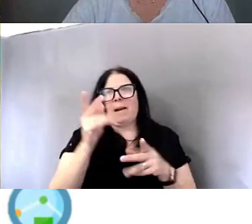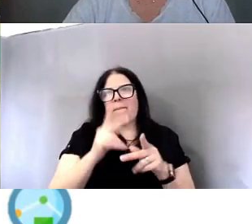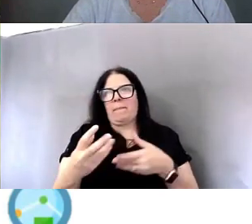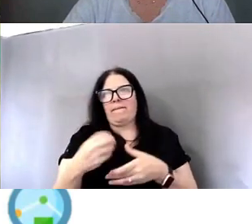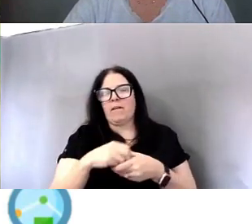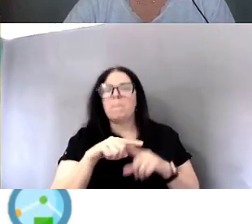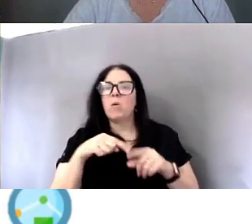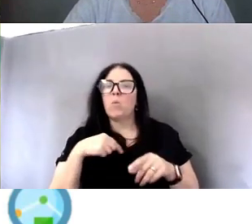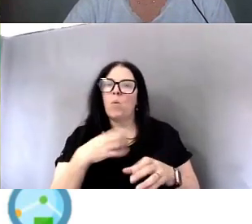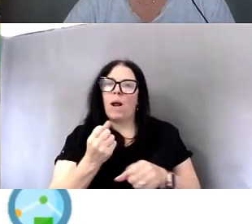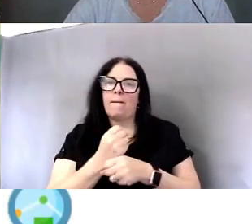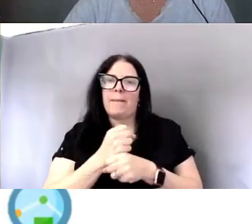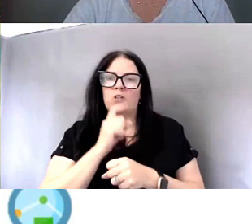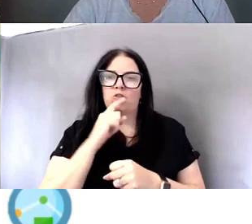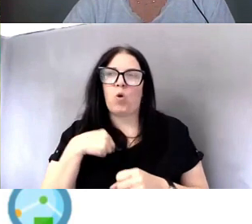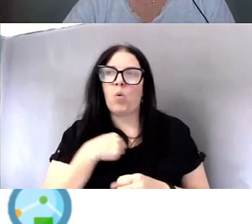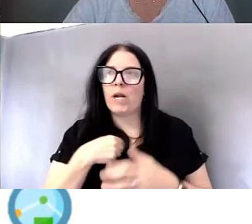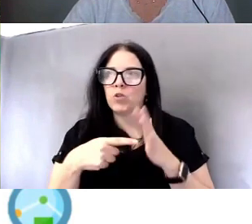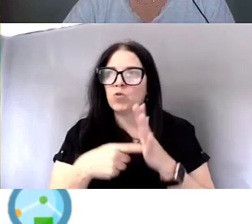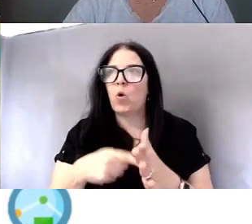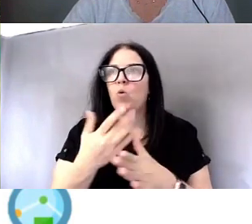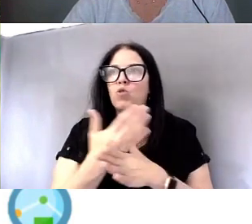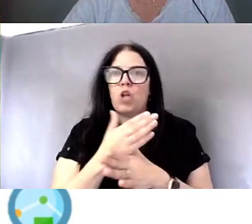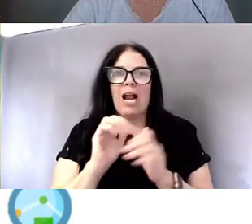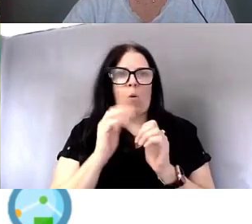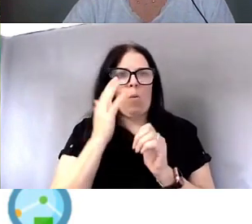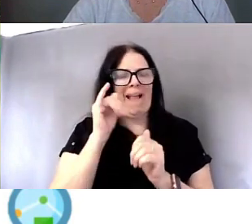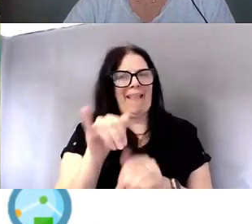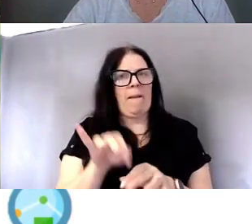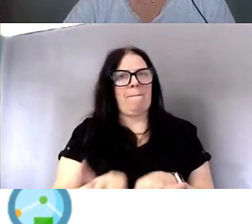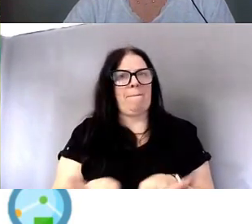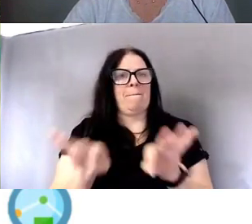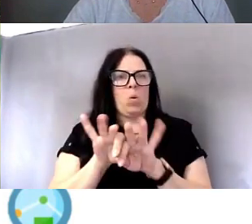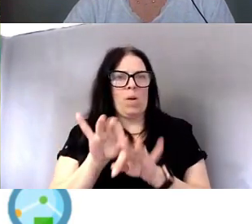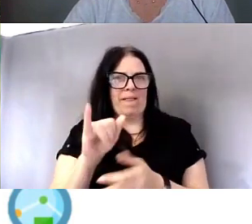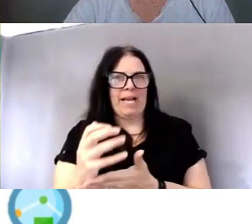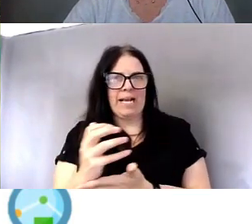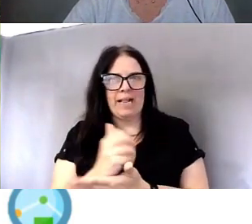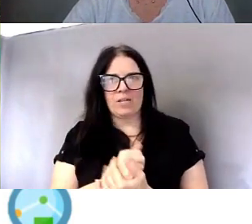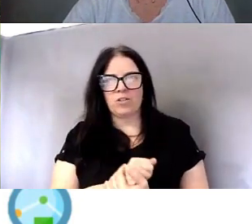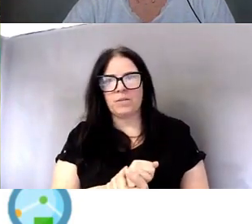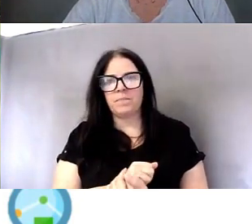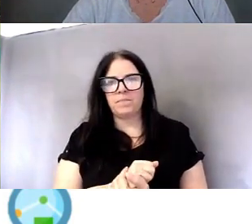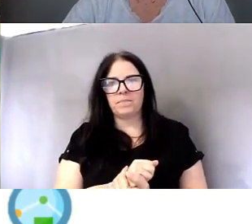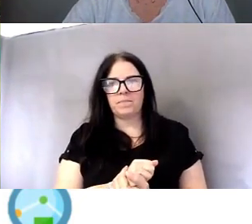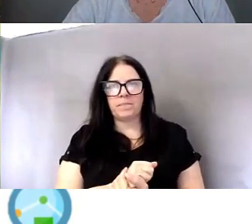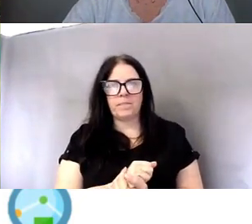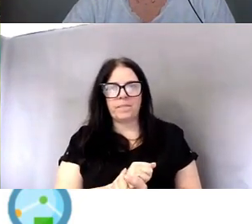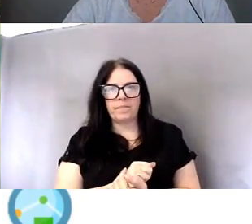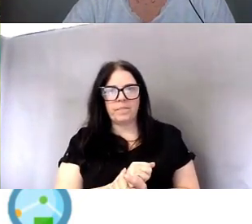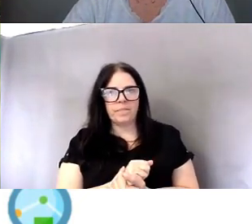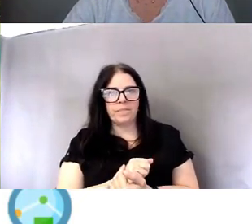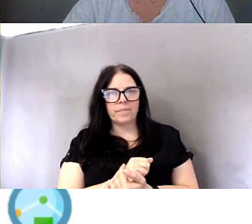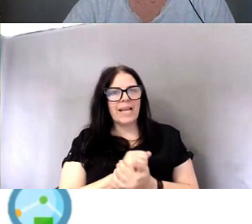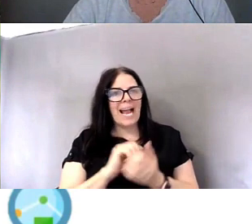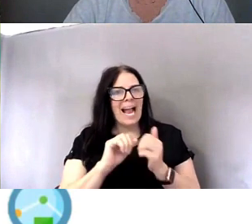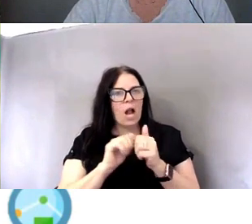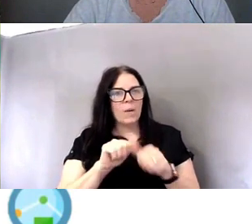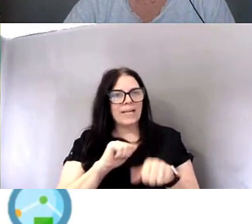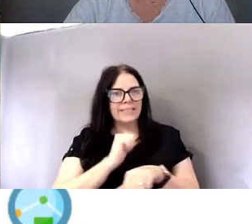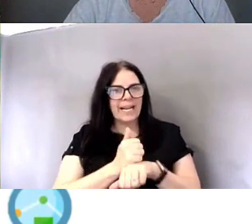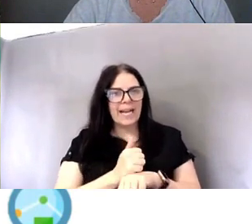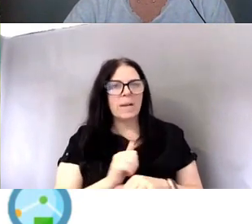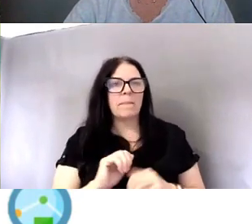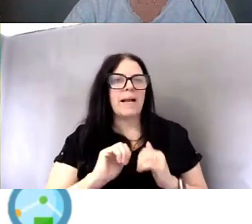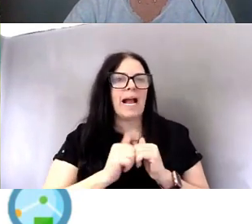we share with you why the collection is important and what it looks like, how it's set up, how